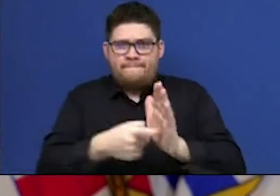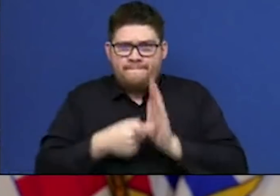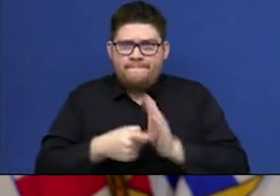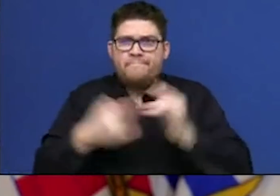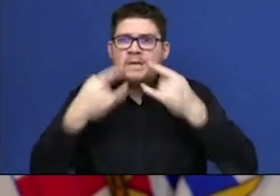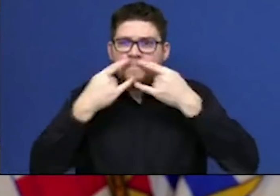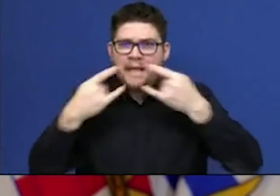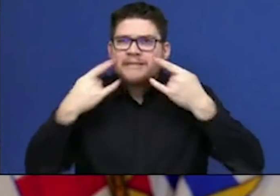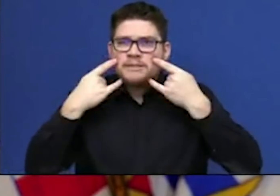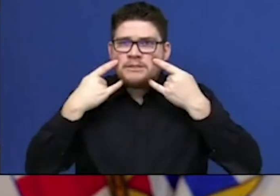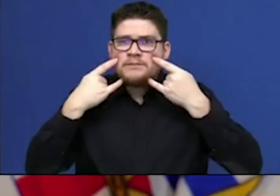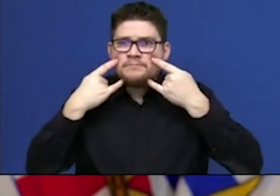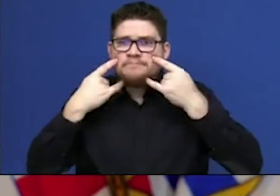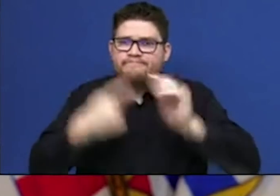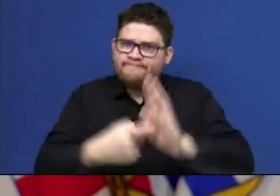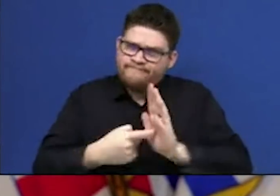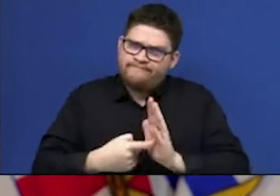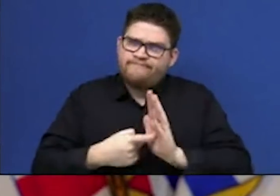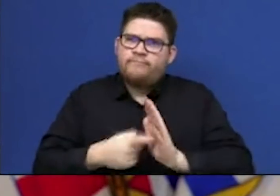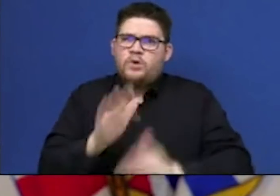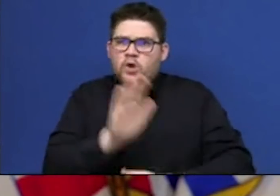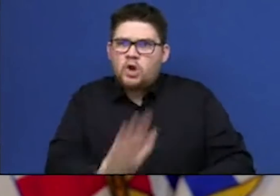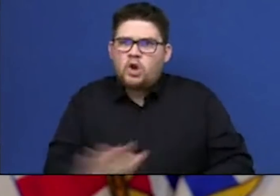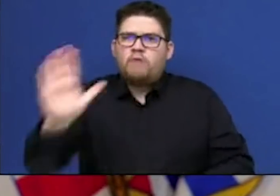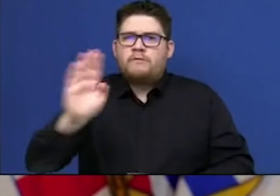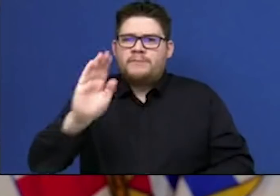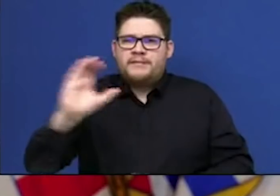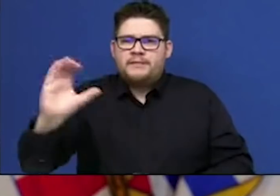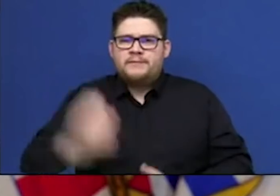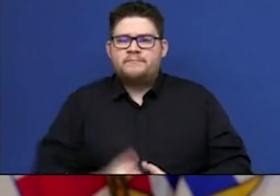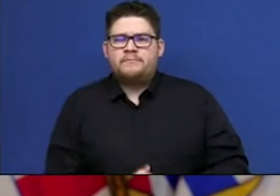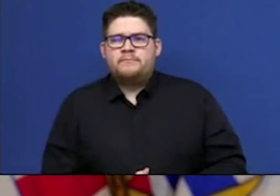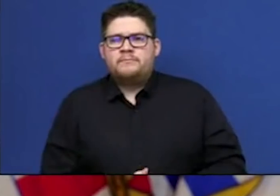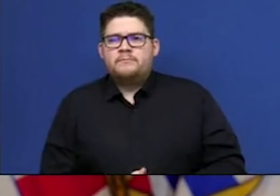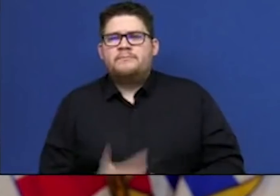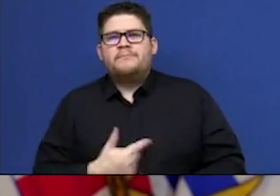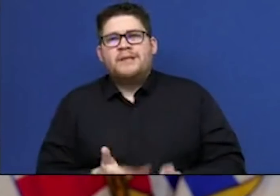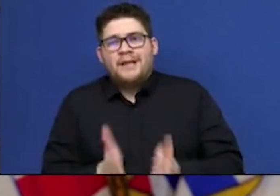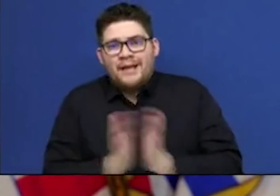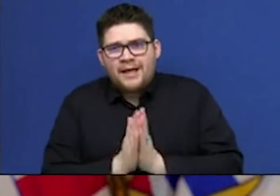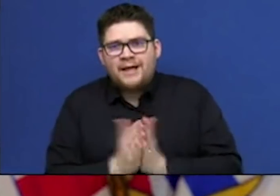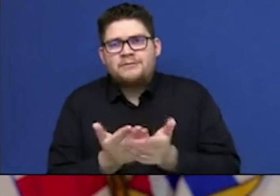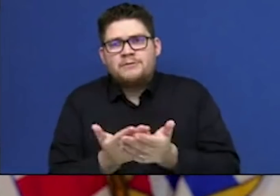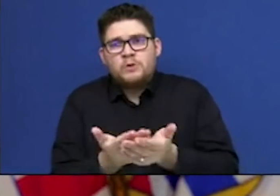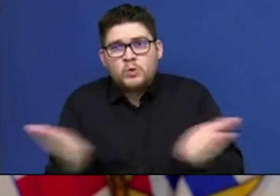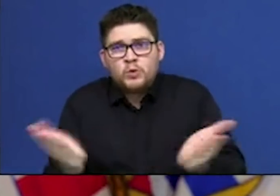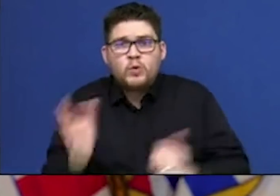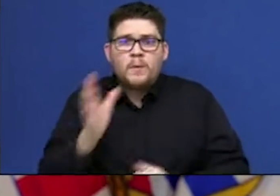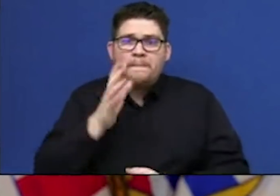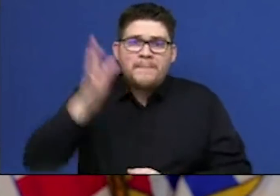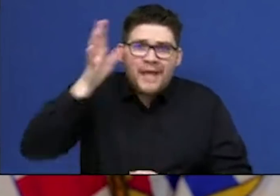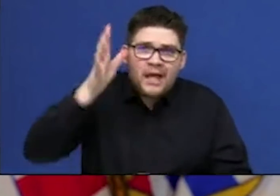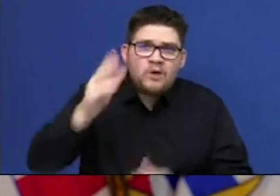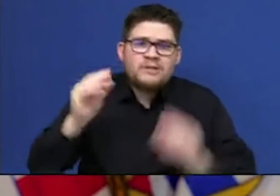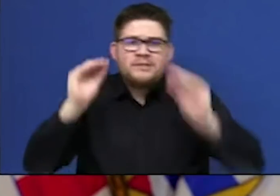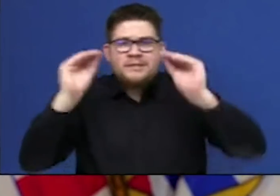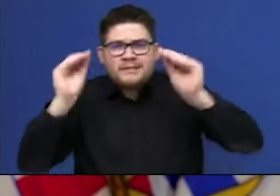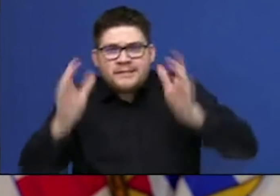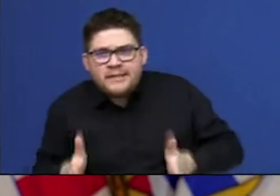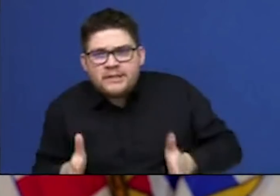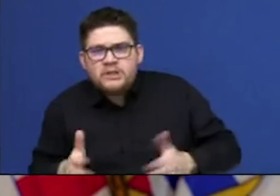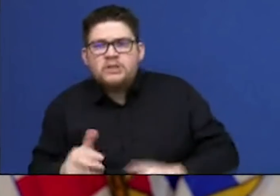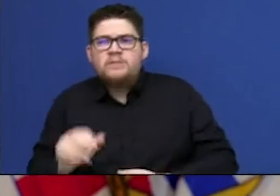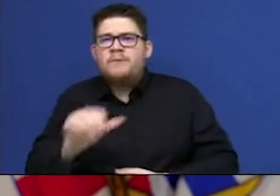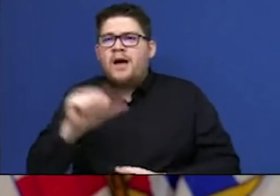is positive and supportive for children. It is one of the many measures that can be used to help